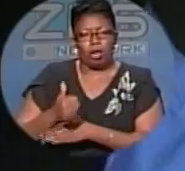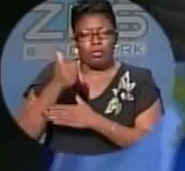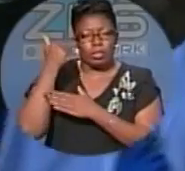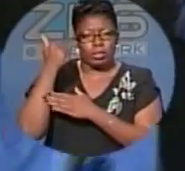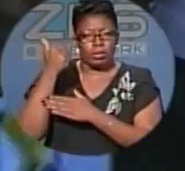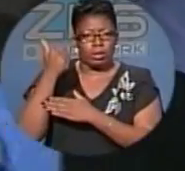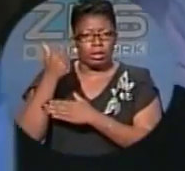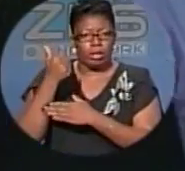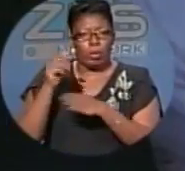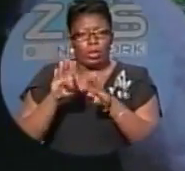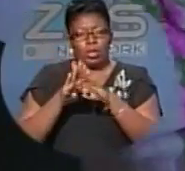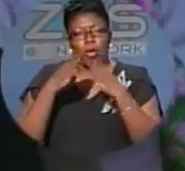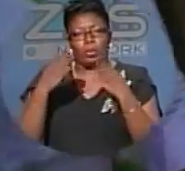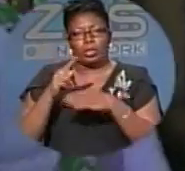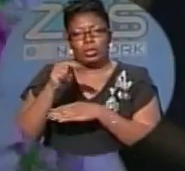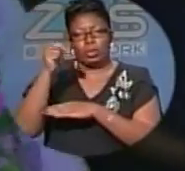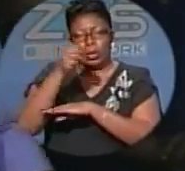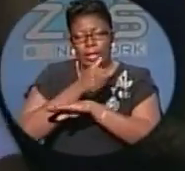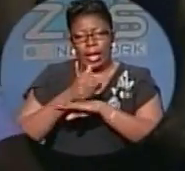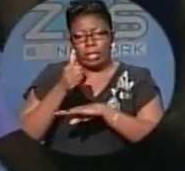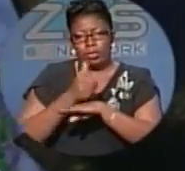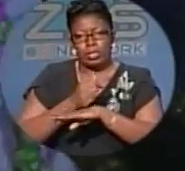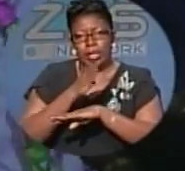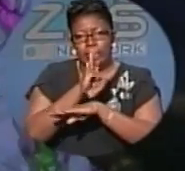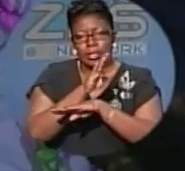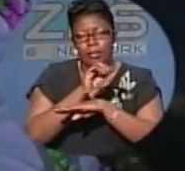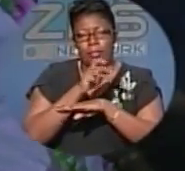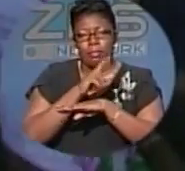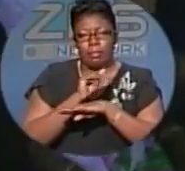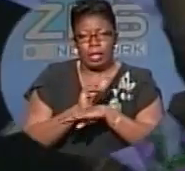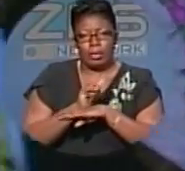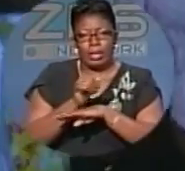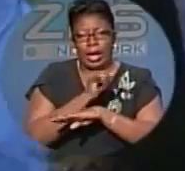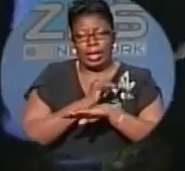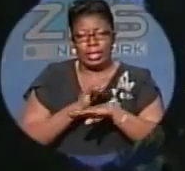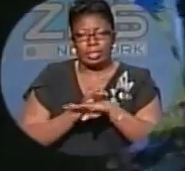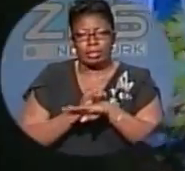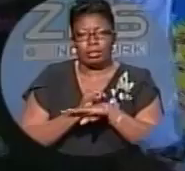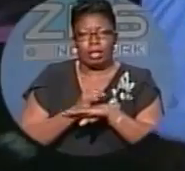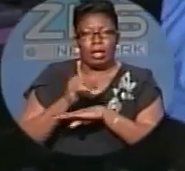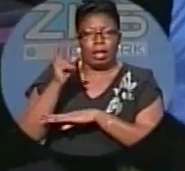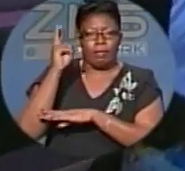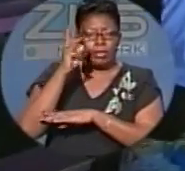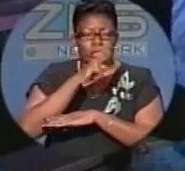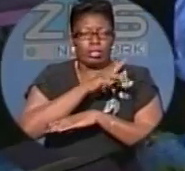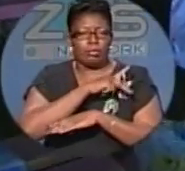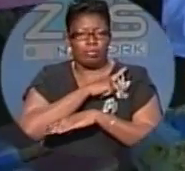festival open, Member of Parliament for North Andros and the Berry Islands, Mr. Vincent Pete, had high praise